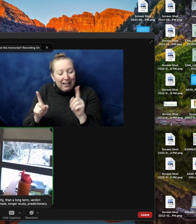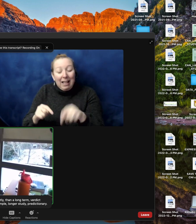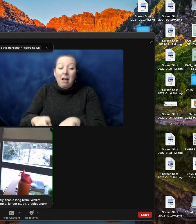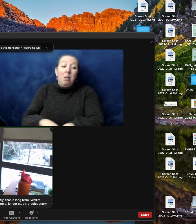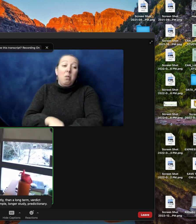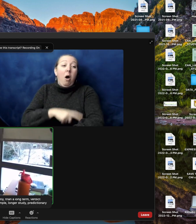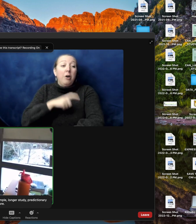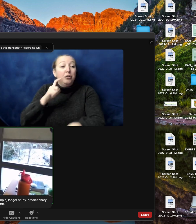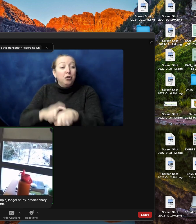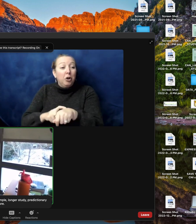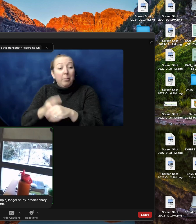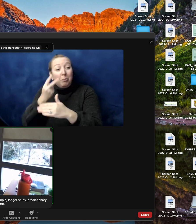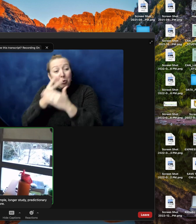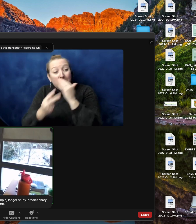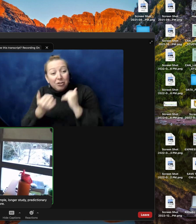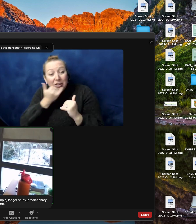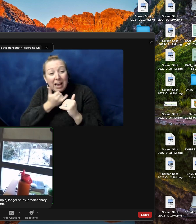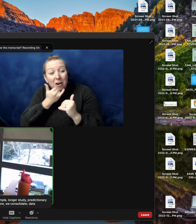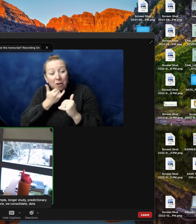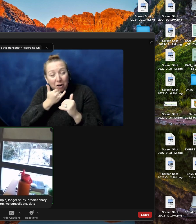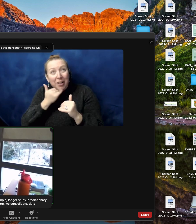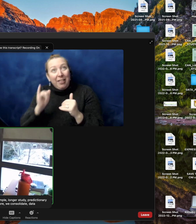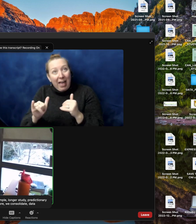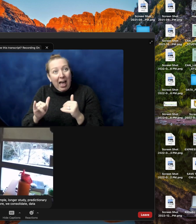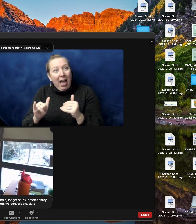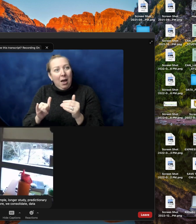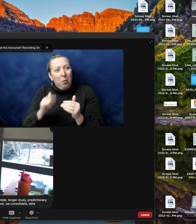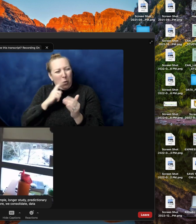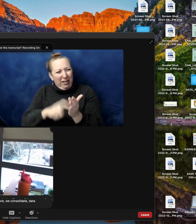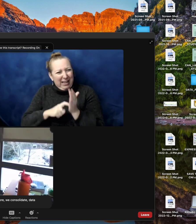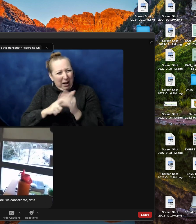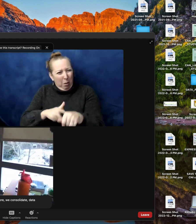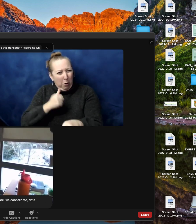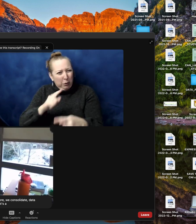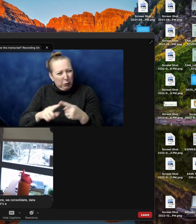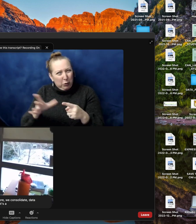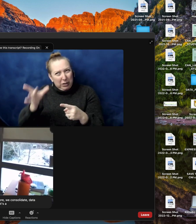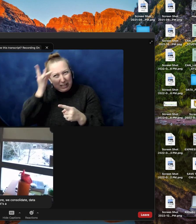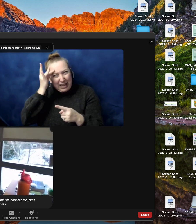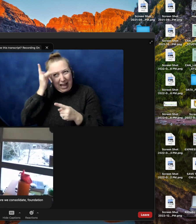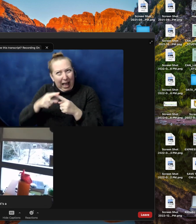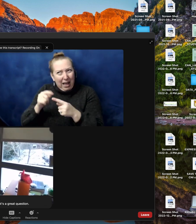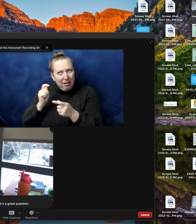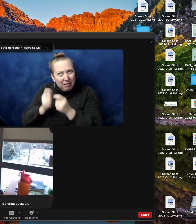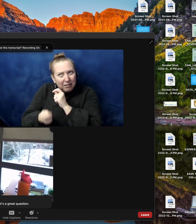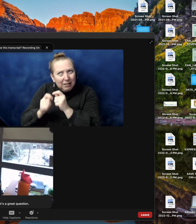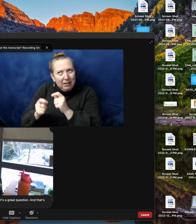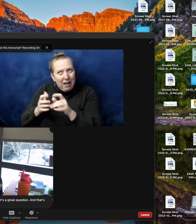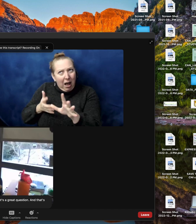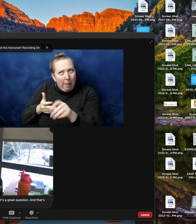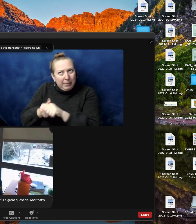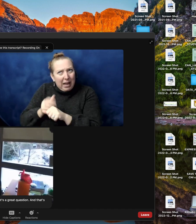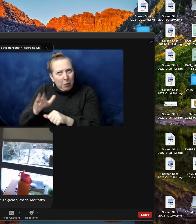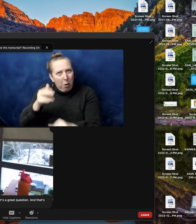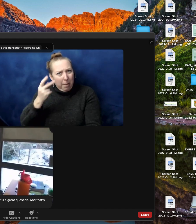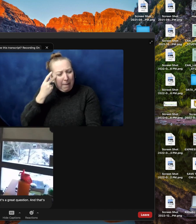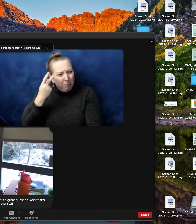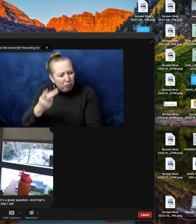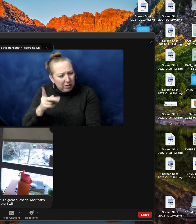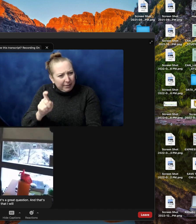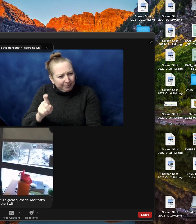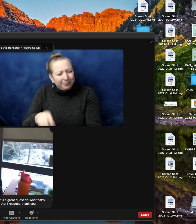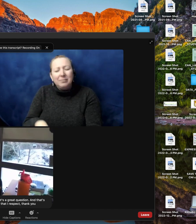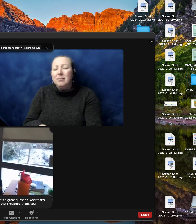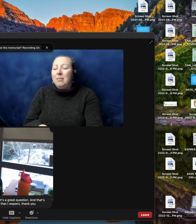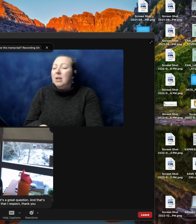therefore reconsolidation process instead. Yeah, that's a great question, and that's one of the things that I was like thinking